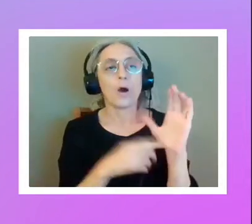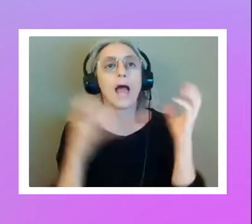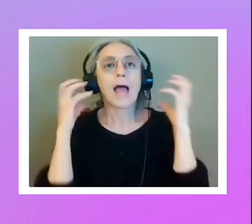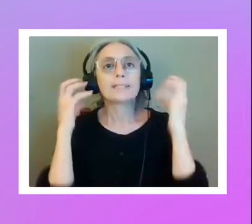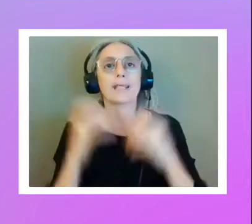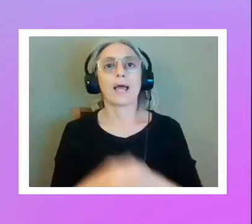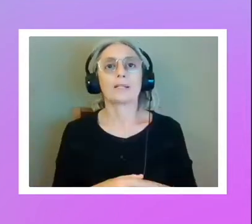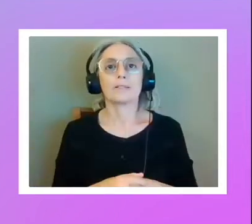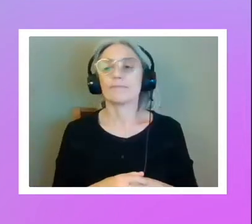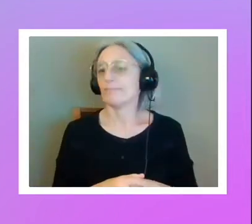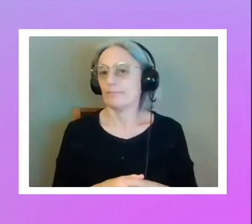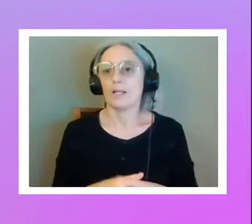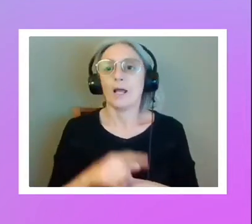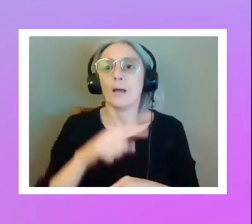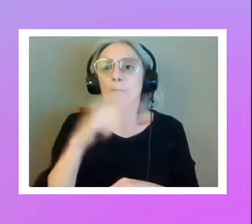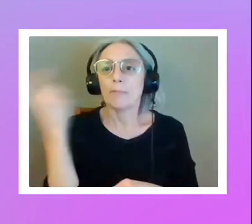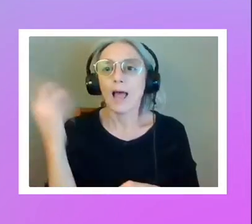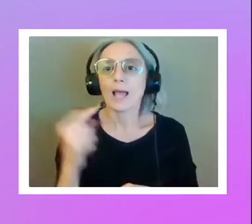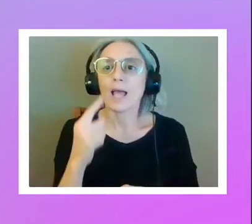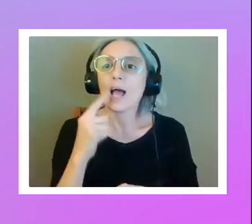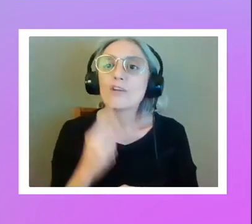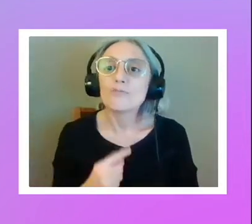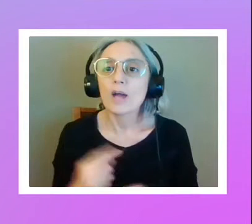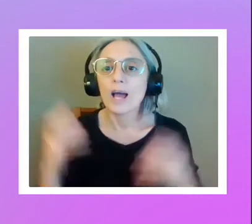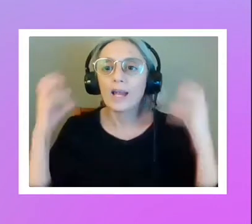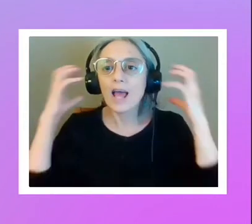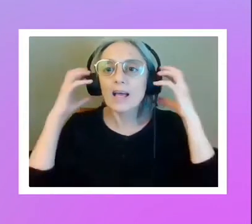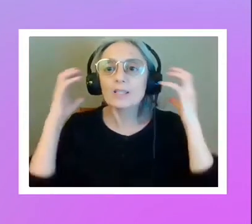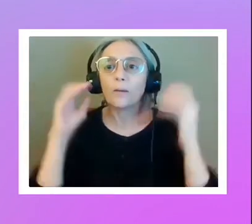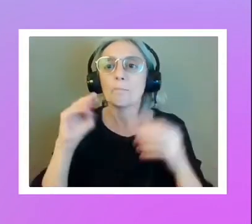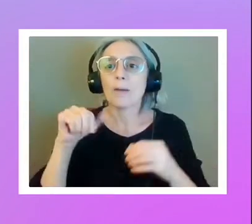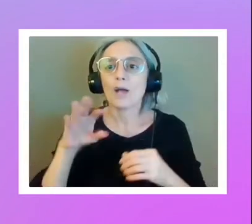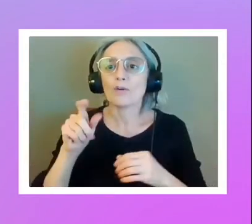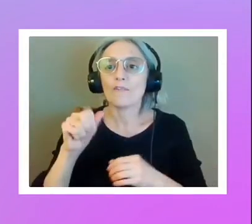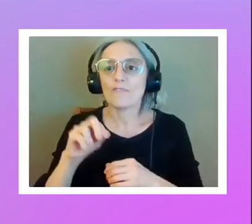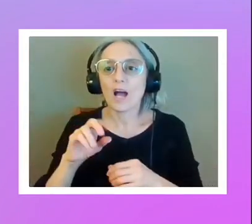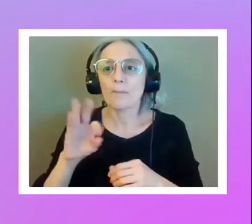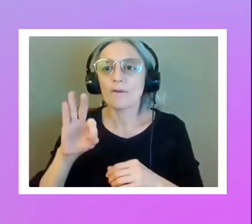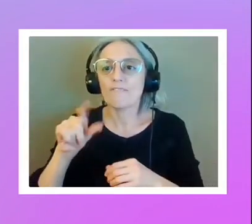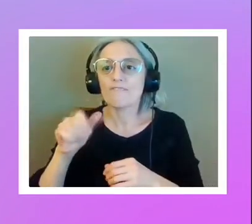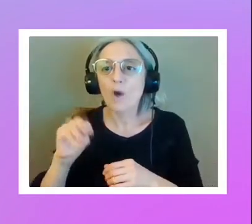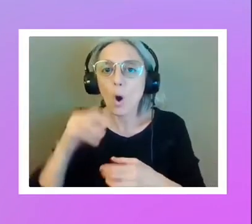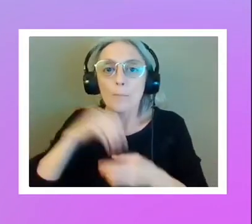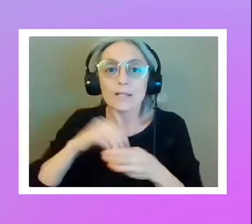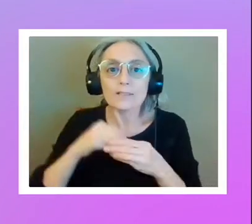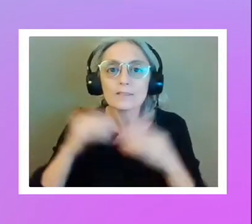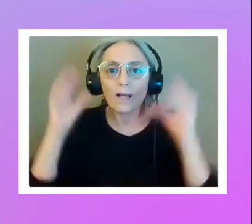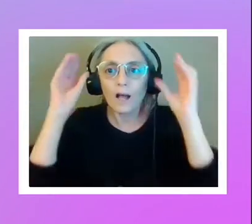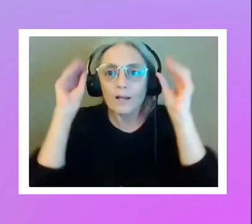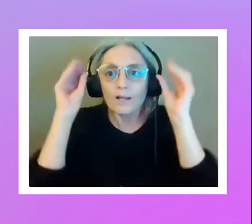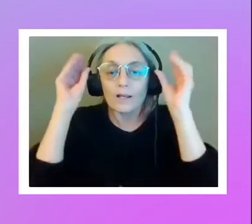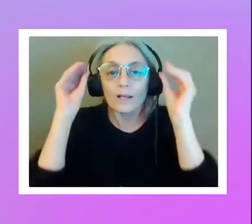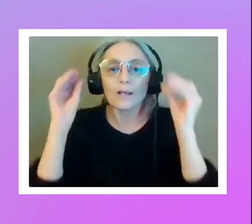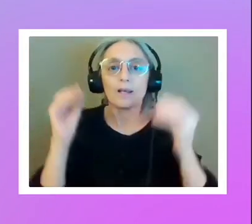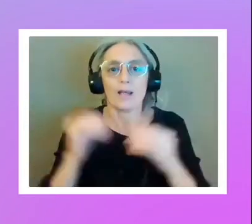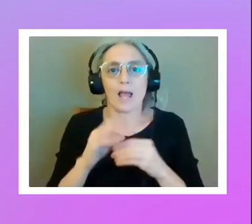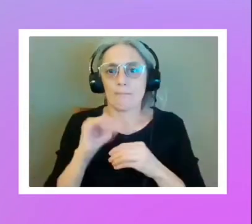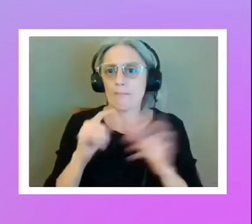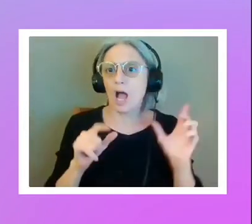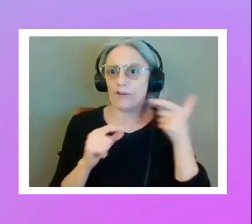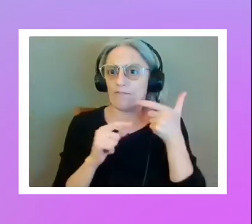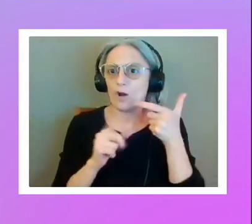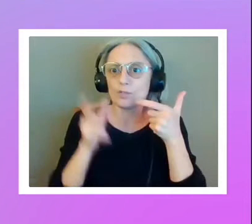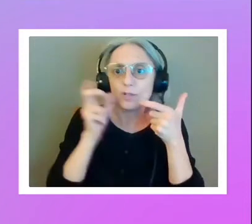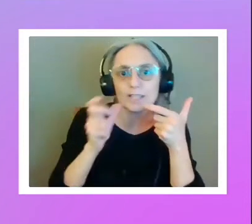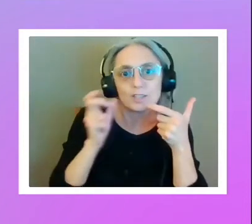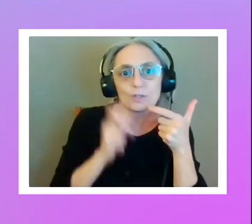with microfiber with microfiber foam on the inside. That's what this is. With the microphone here to listen to,